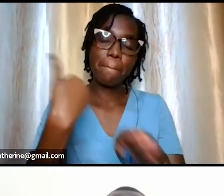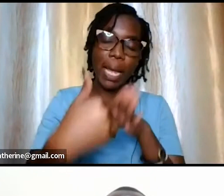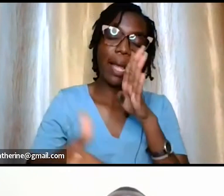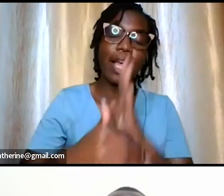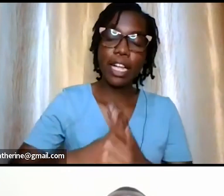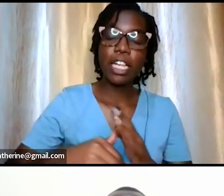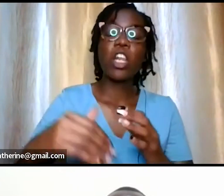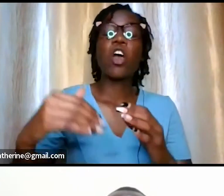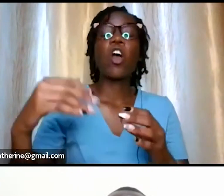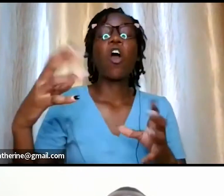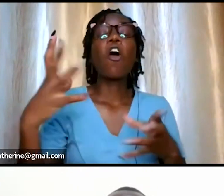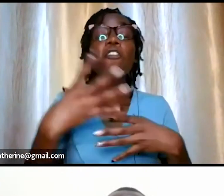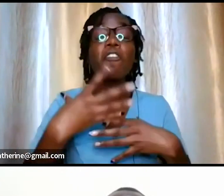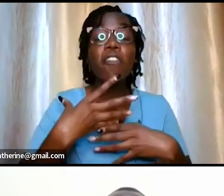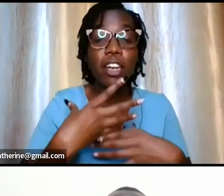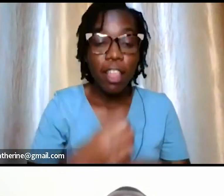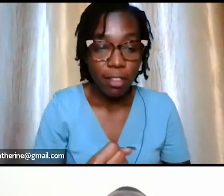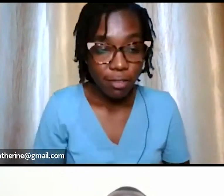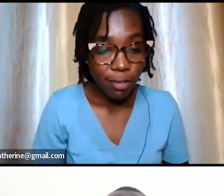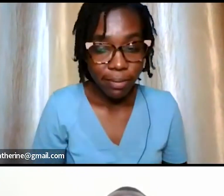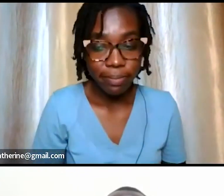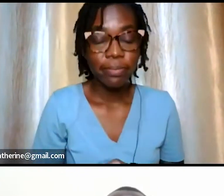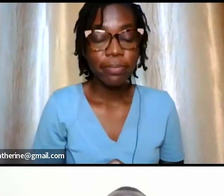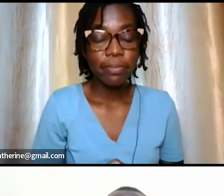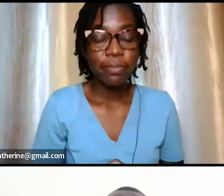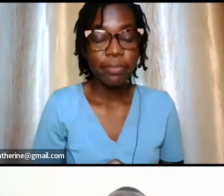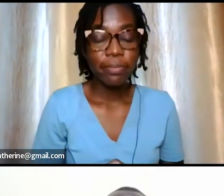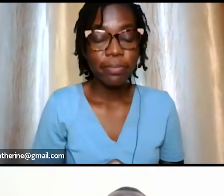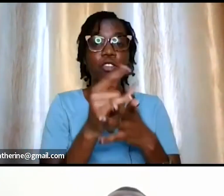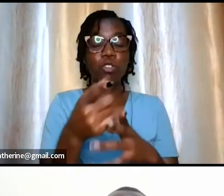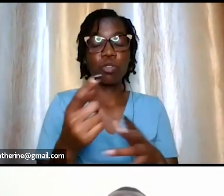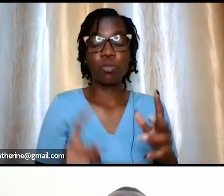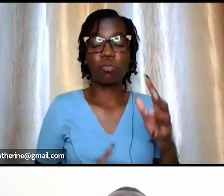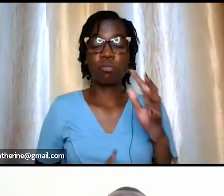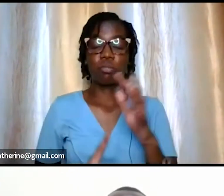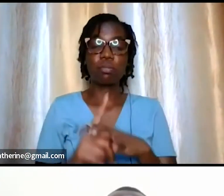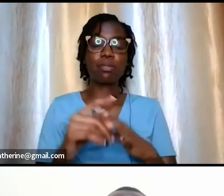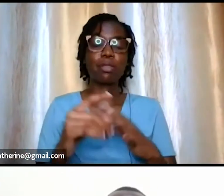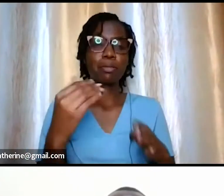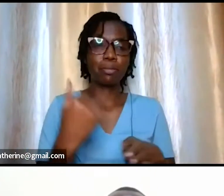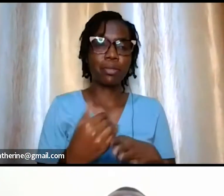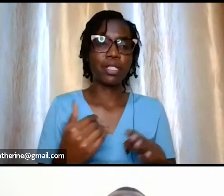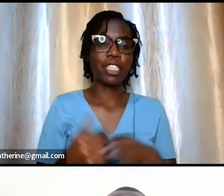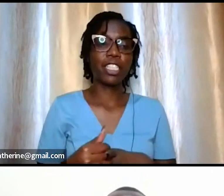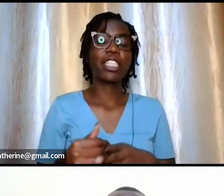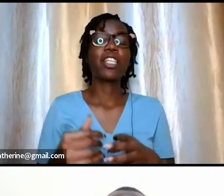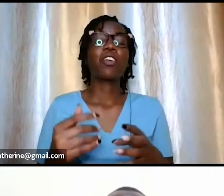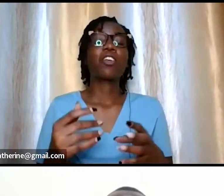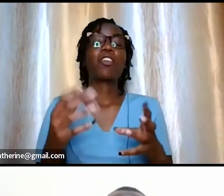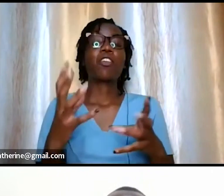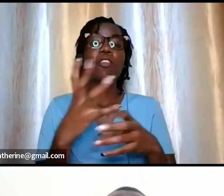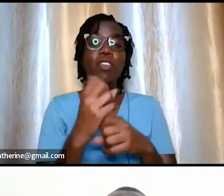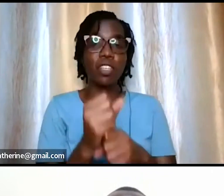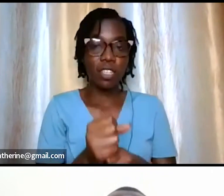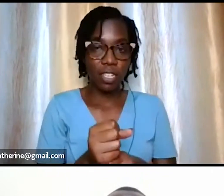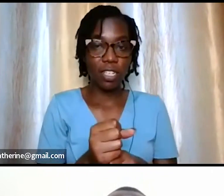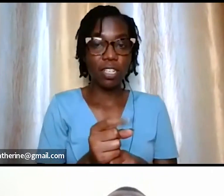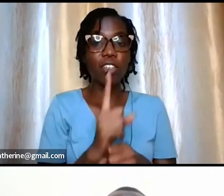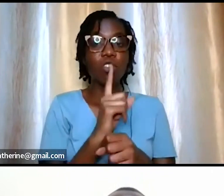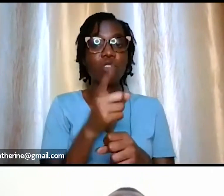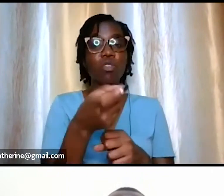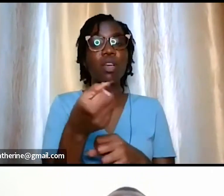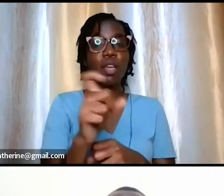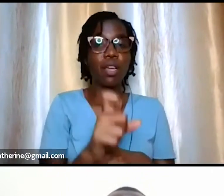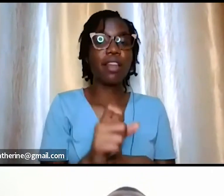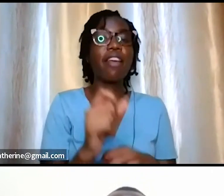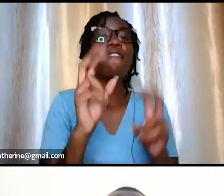you're working on your competence so that then you can come up, build your confidence, and therefore you are able to add value, and people